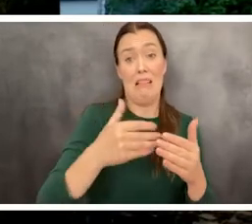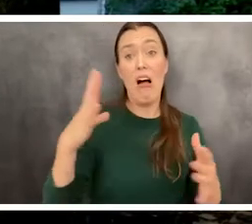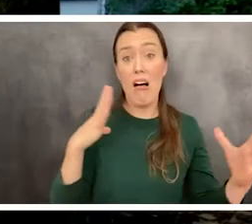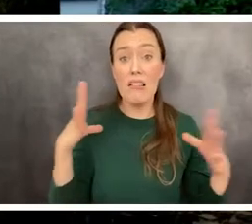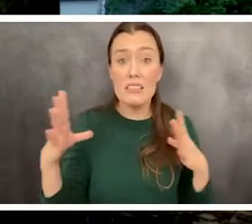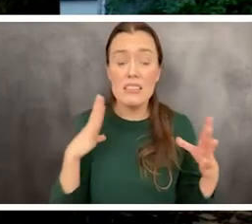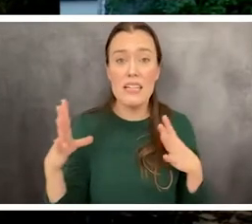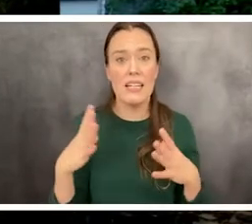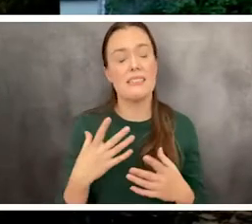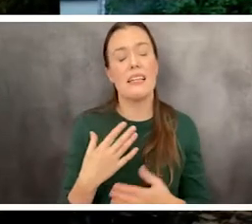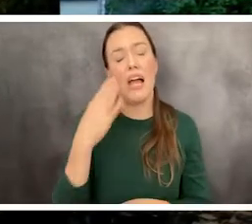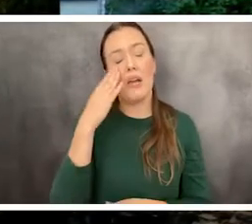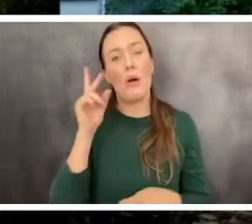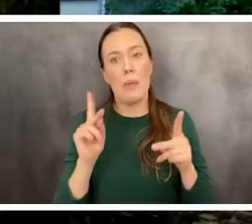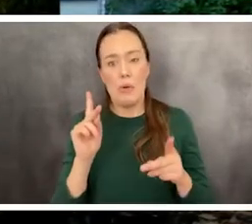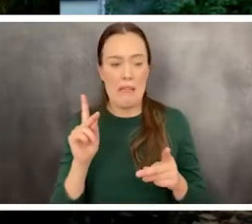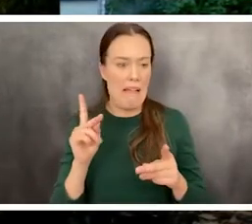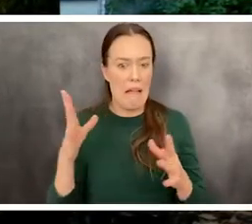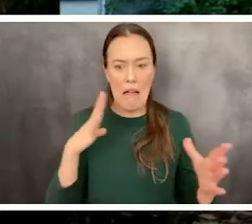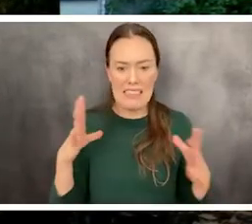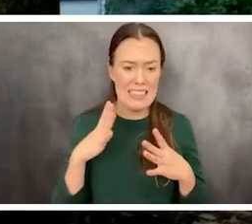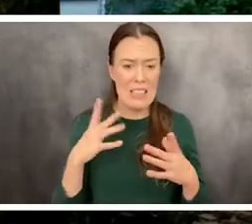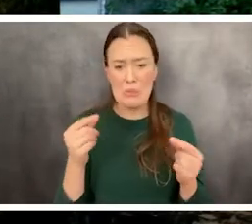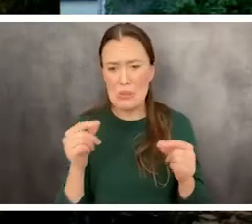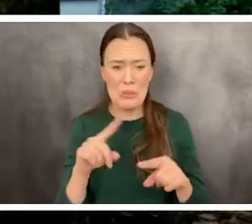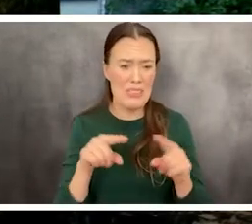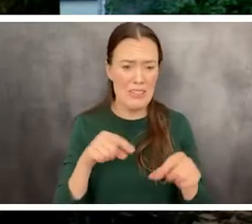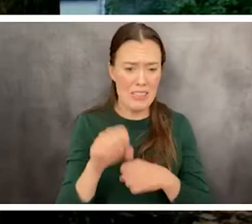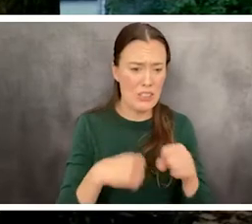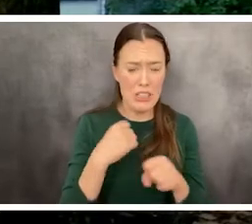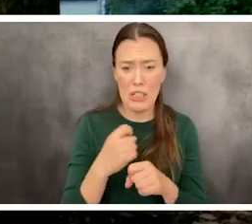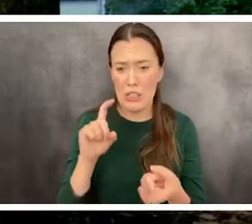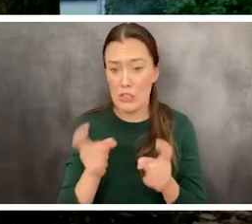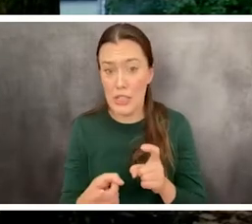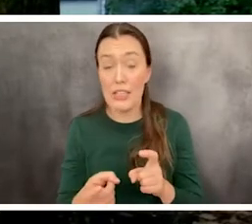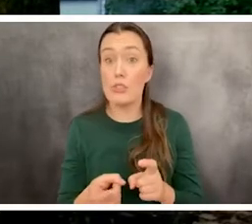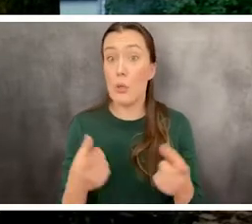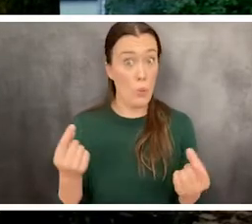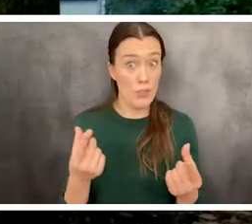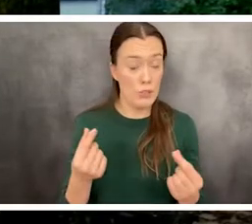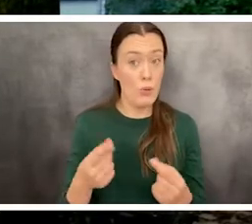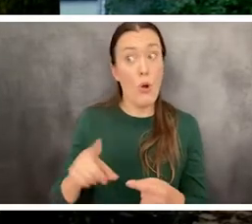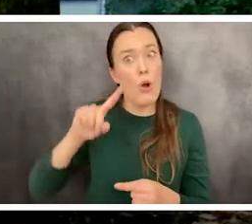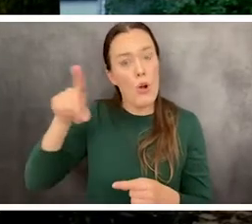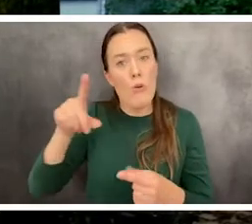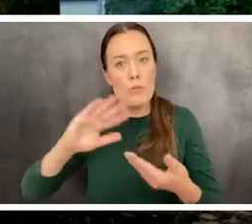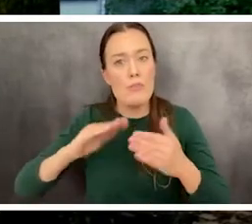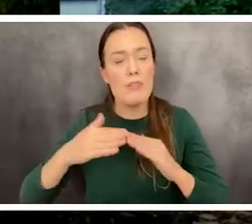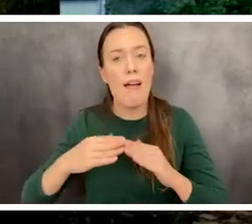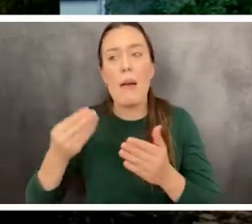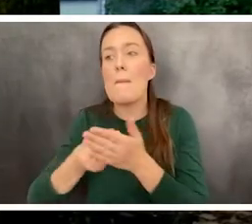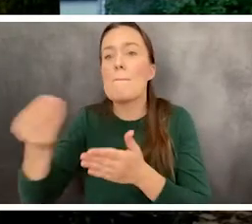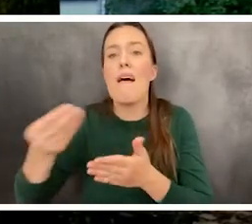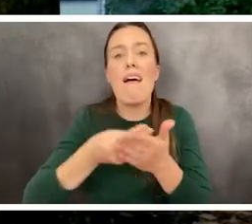coming, I know people are trying to think about what they can do. Maybe people are scaling back holidays. Go through town and